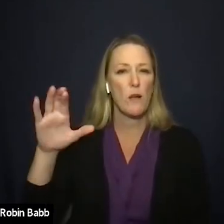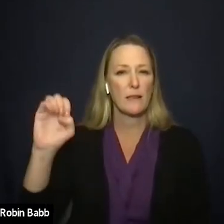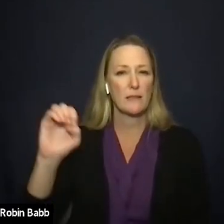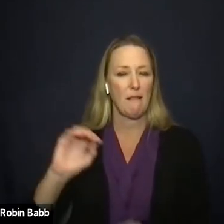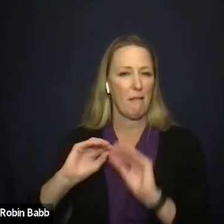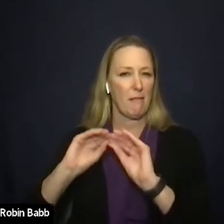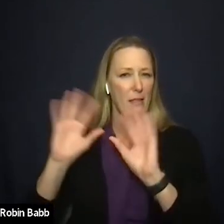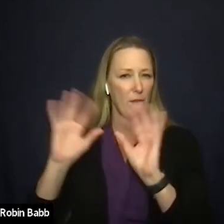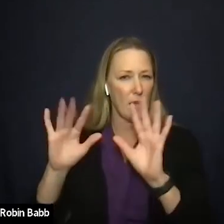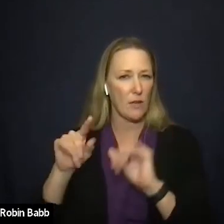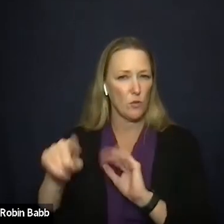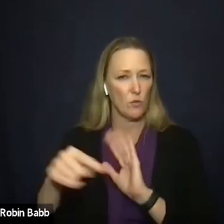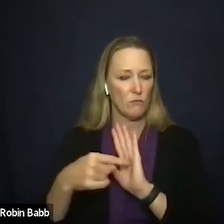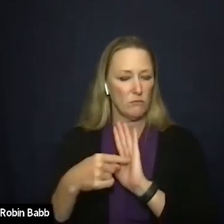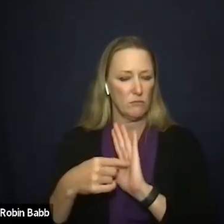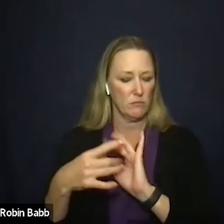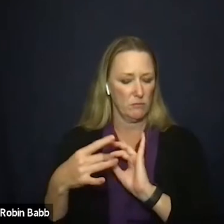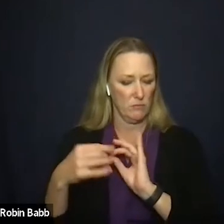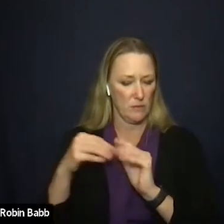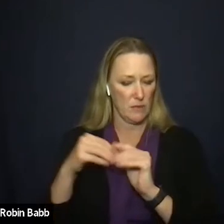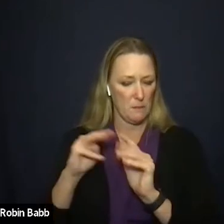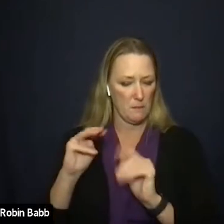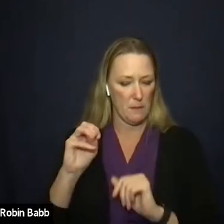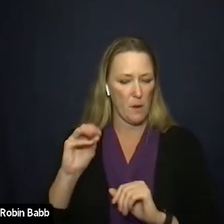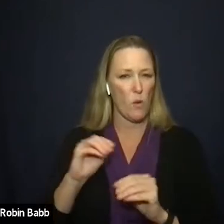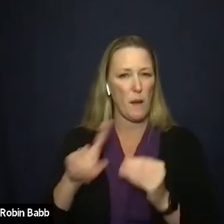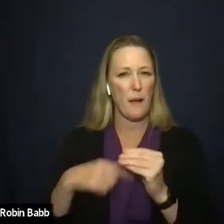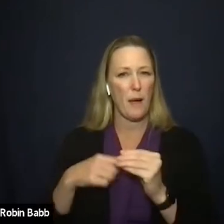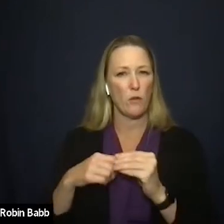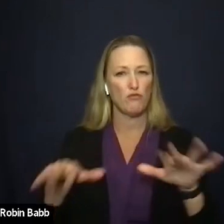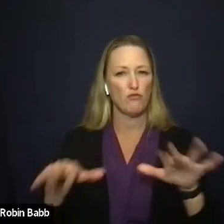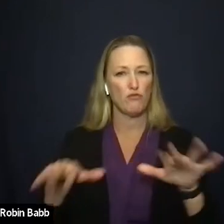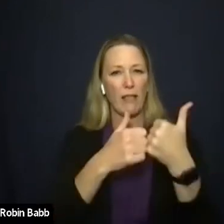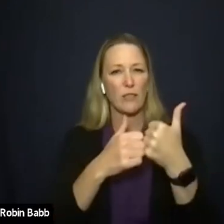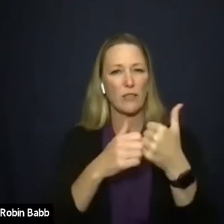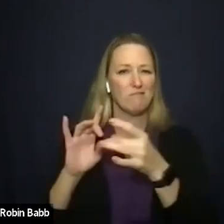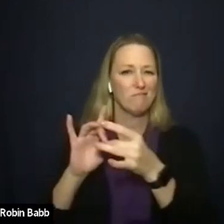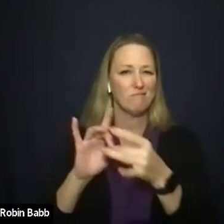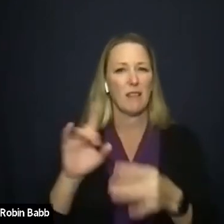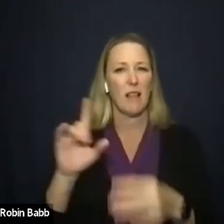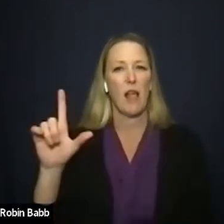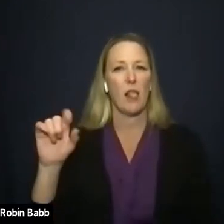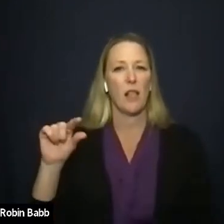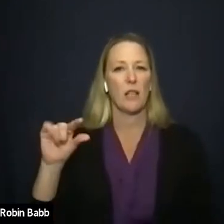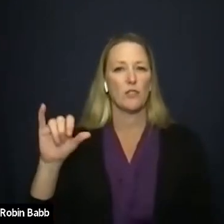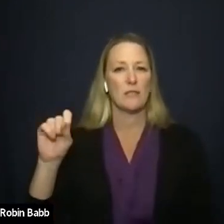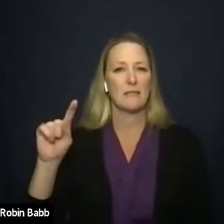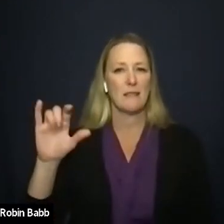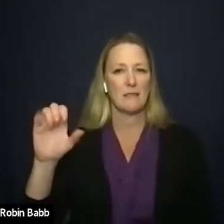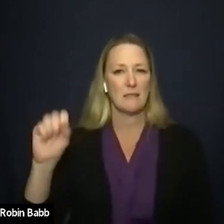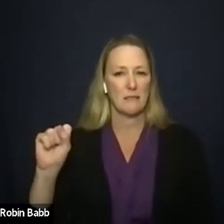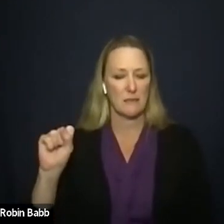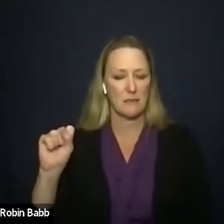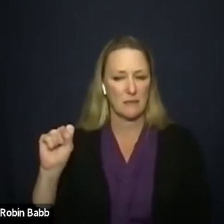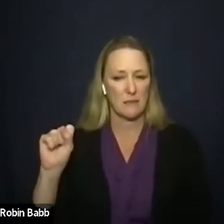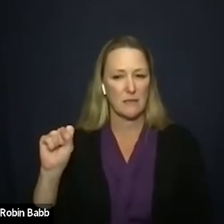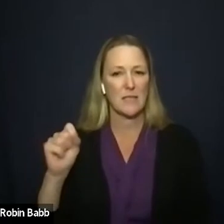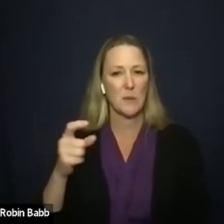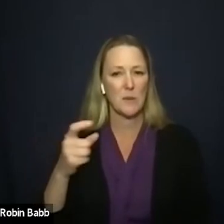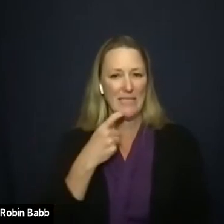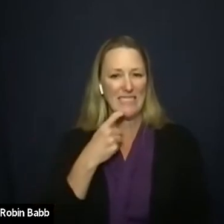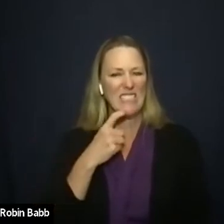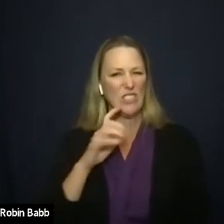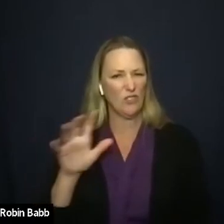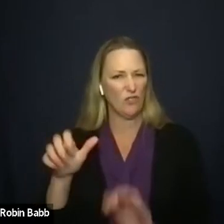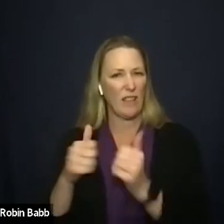what was indicated in your memo about the logistical challenges of a choice to go to seven um and the potential problems